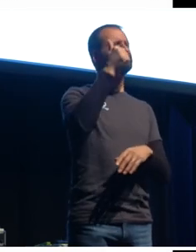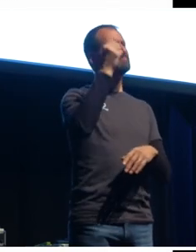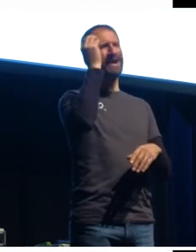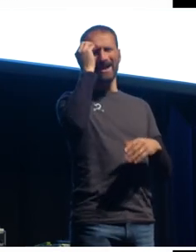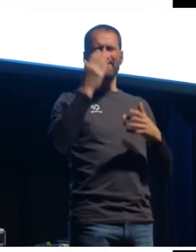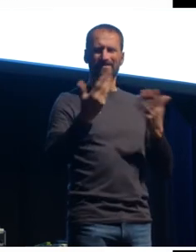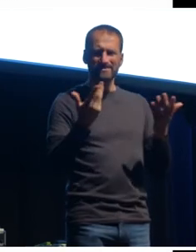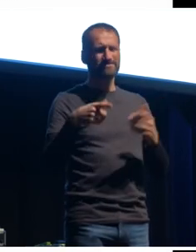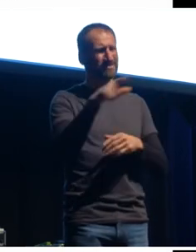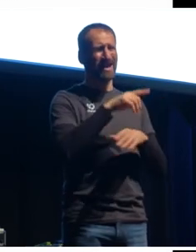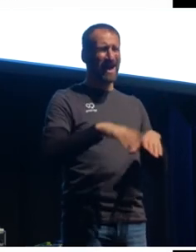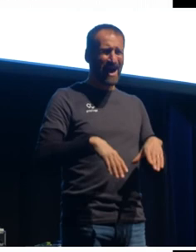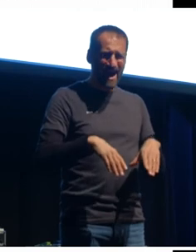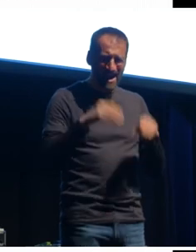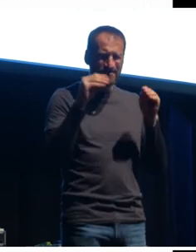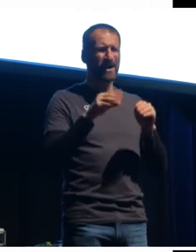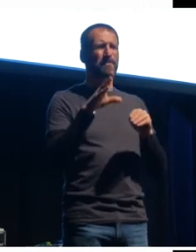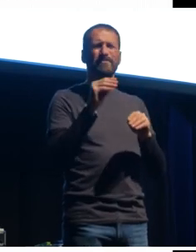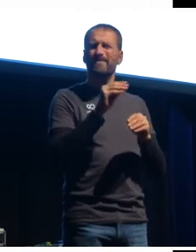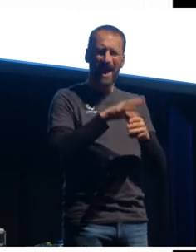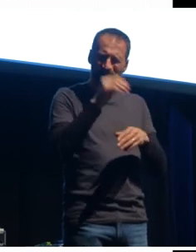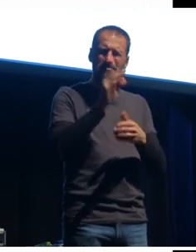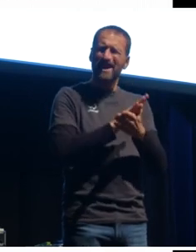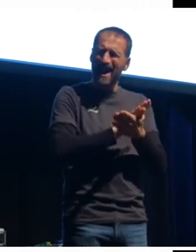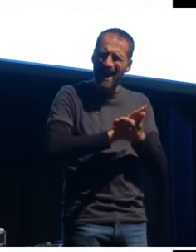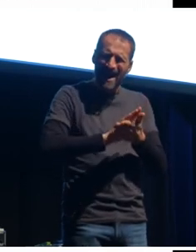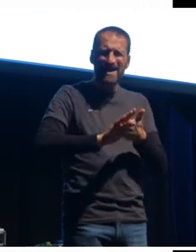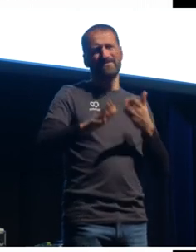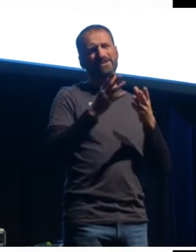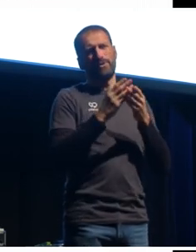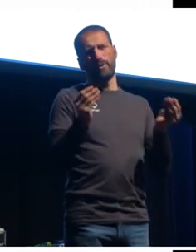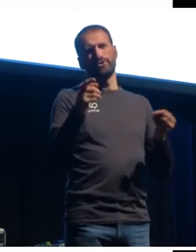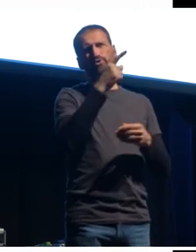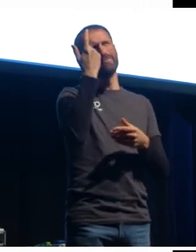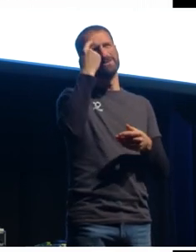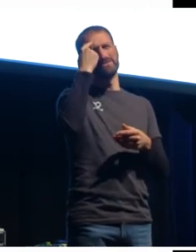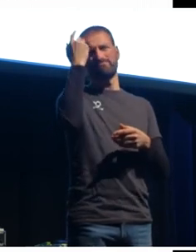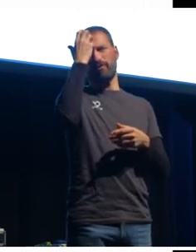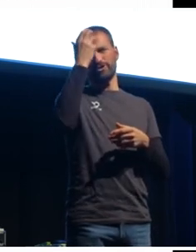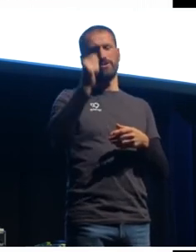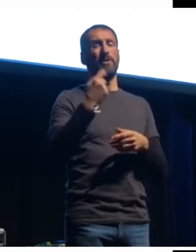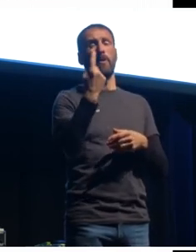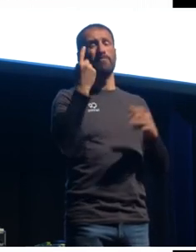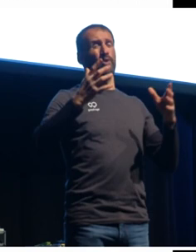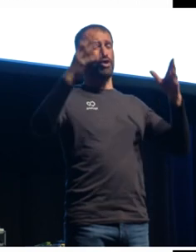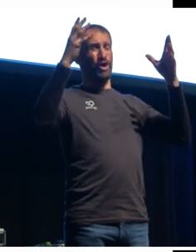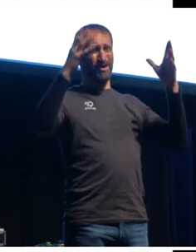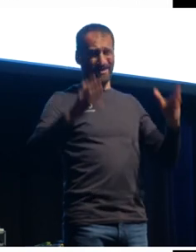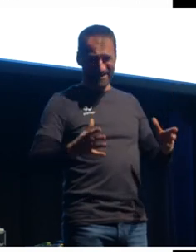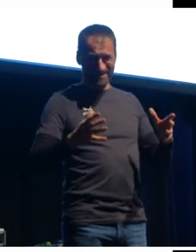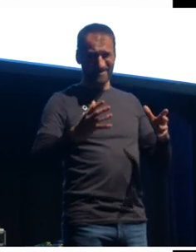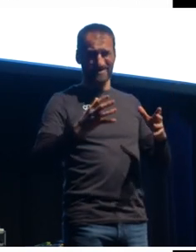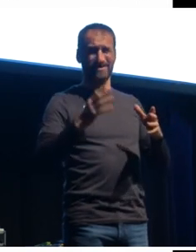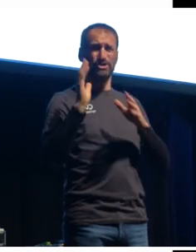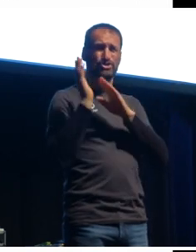start with the simplest solution that you can think of, and then just grow it from there. We started from a monolith. We extracted services